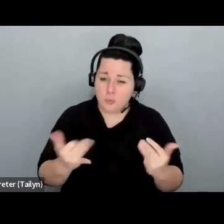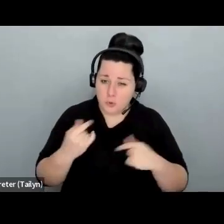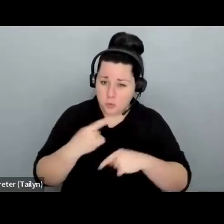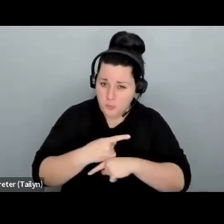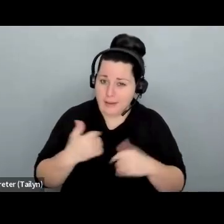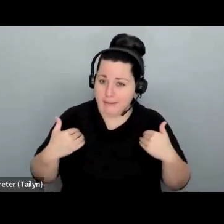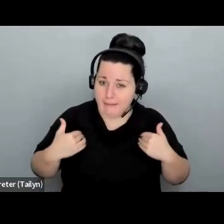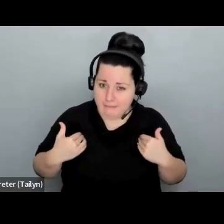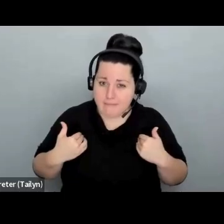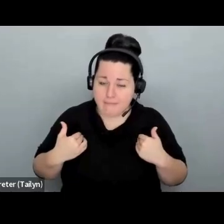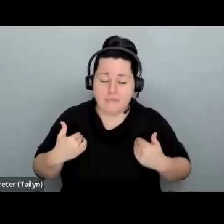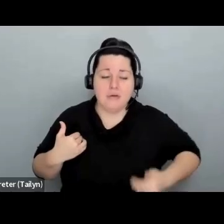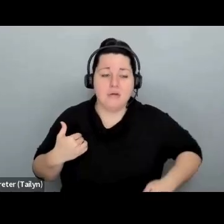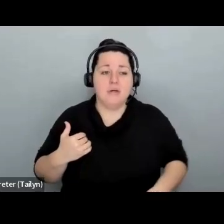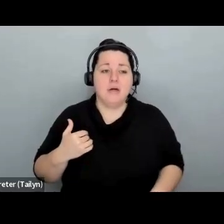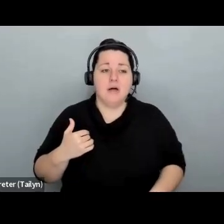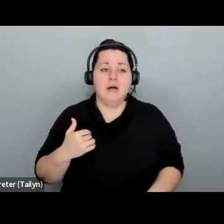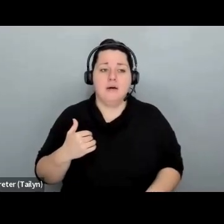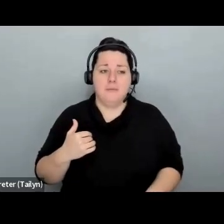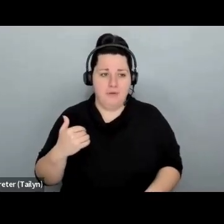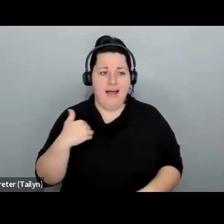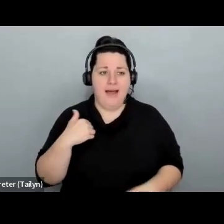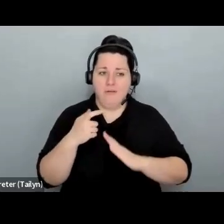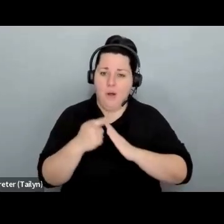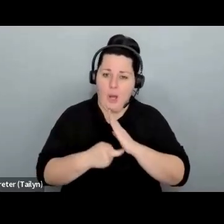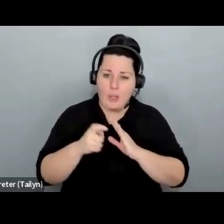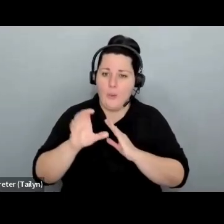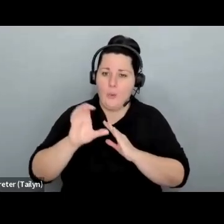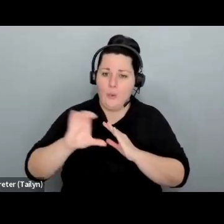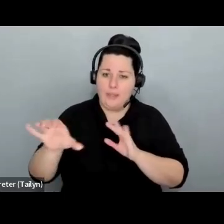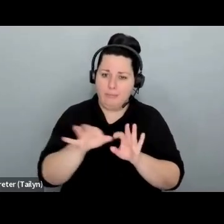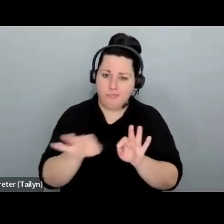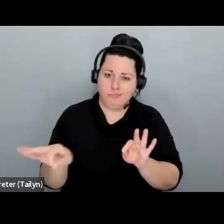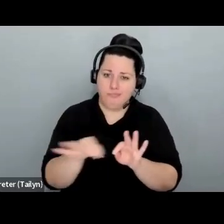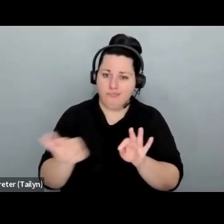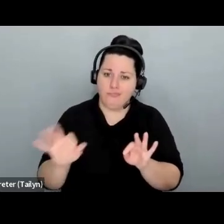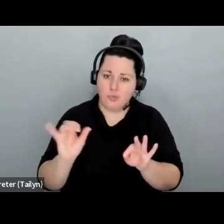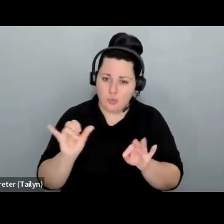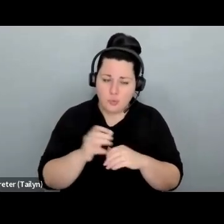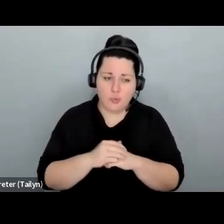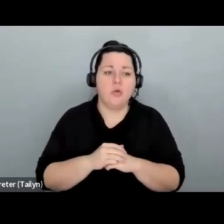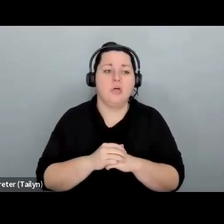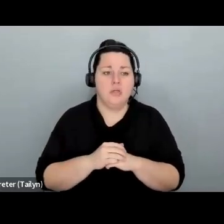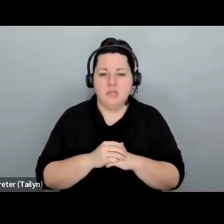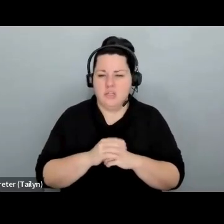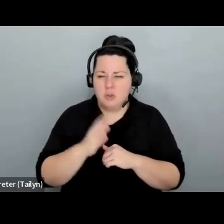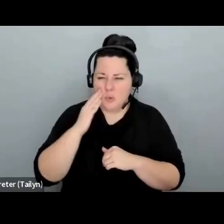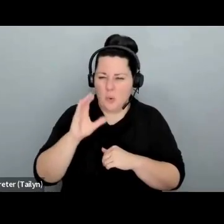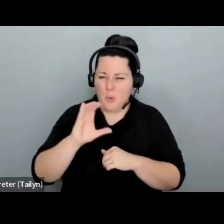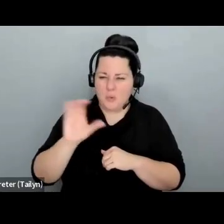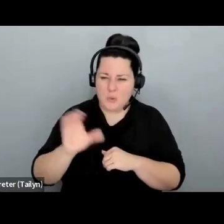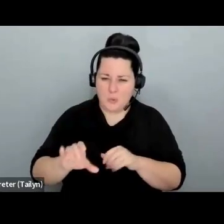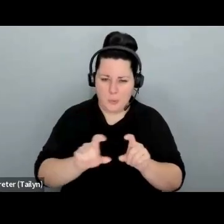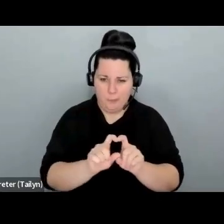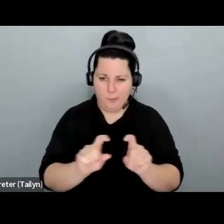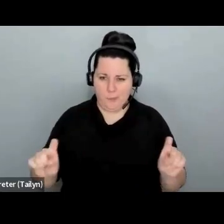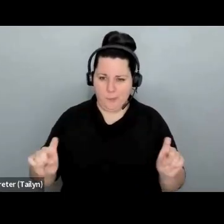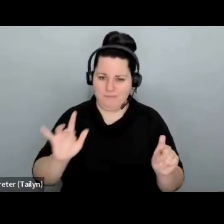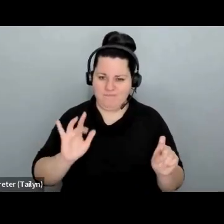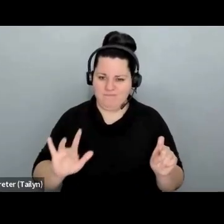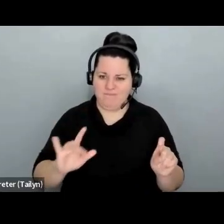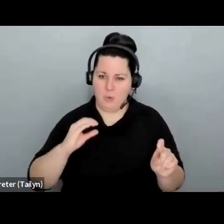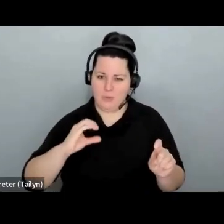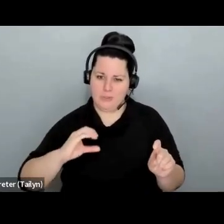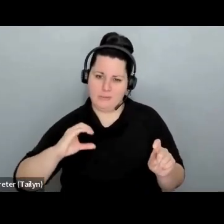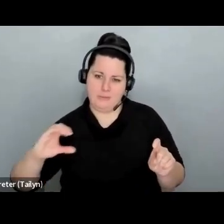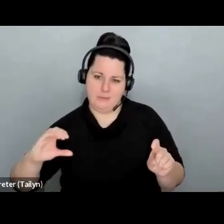us today. We do have auto-generated captions available as well in your Zoom menu bar if you turn on the